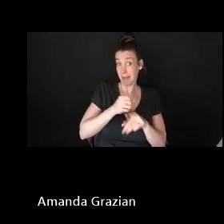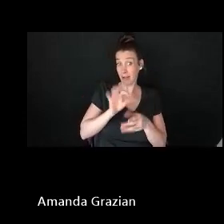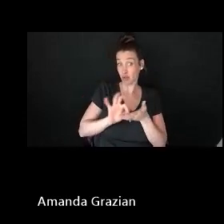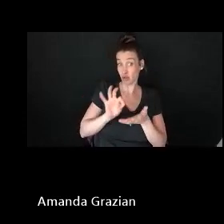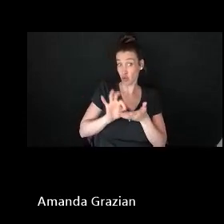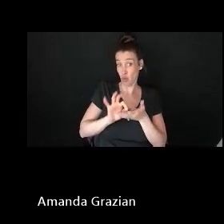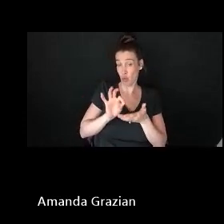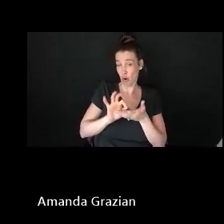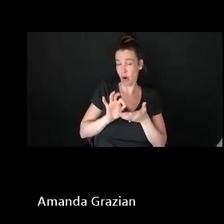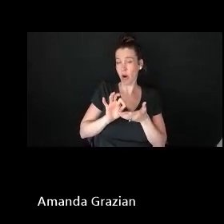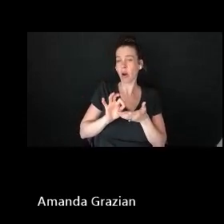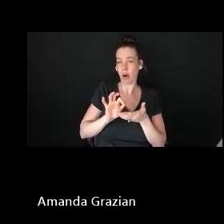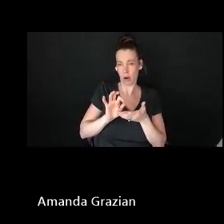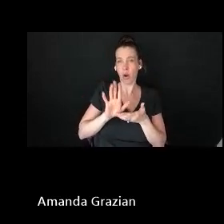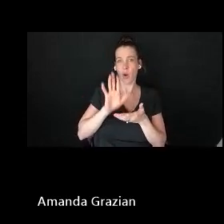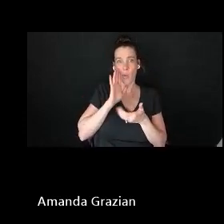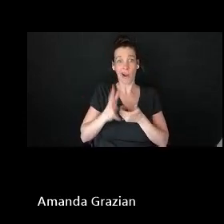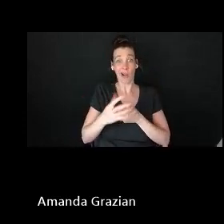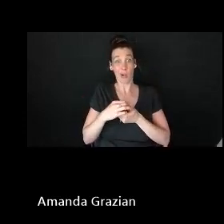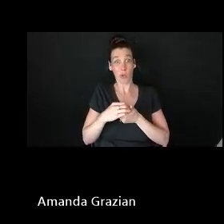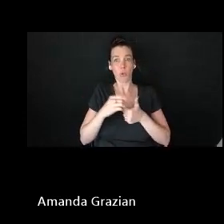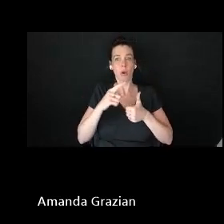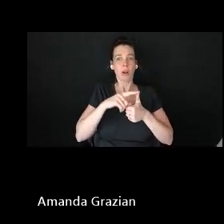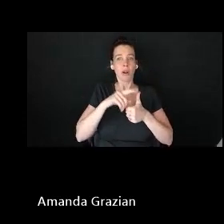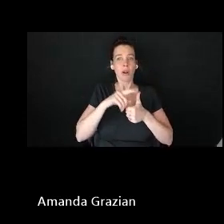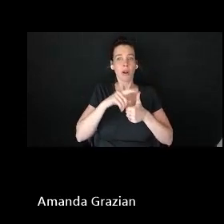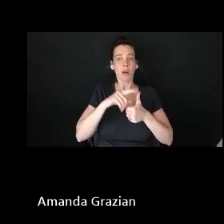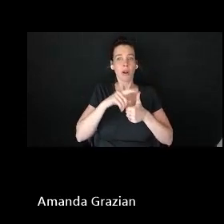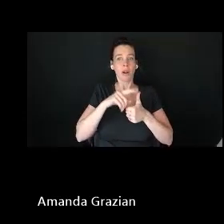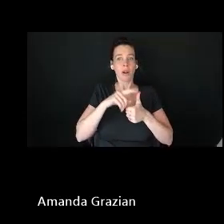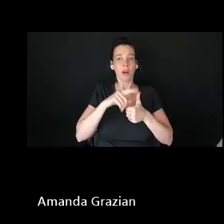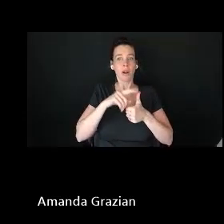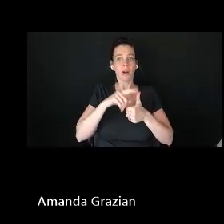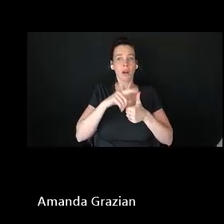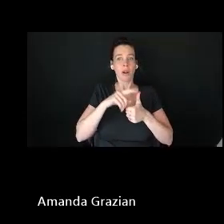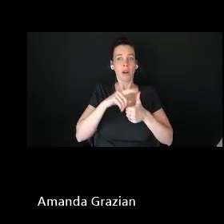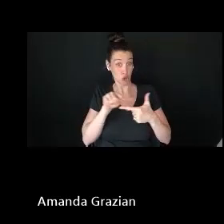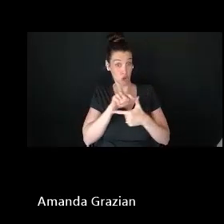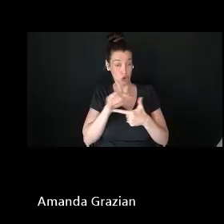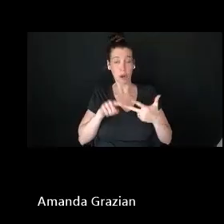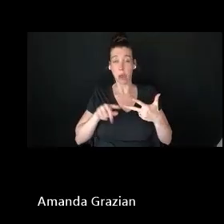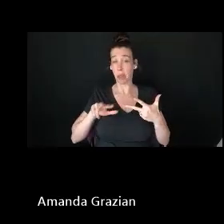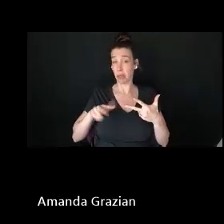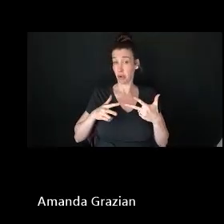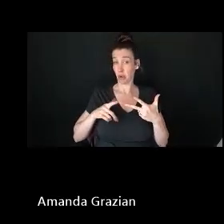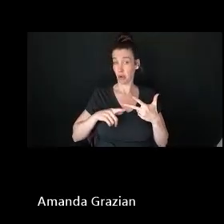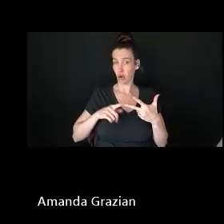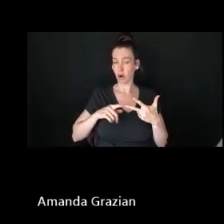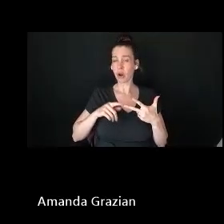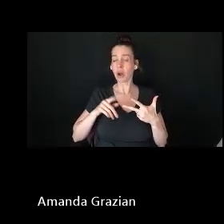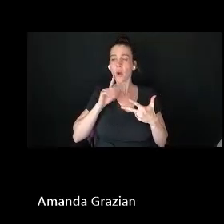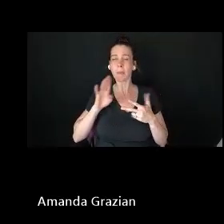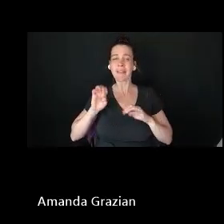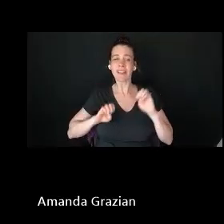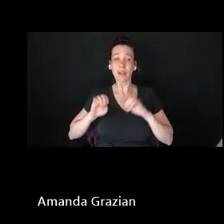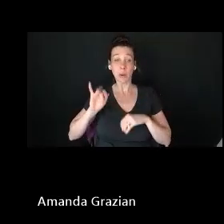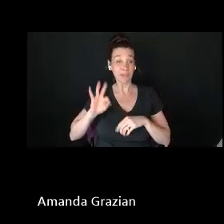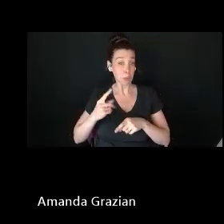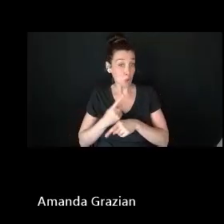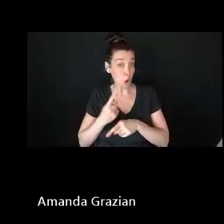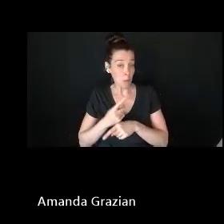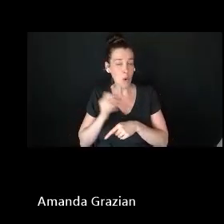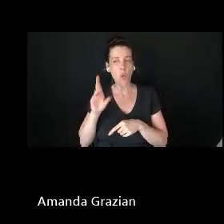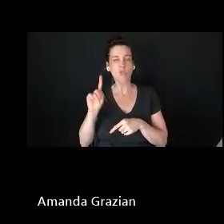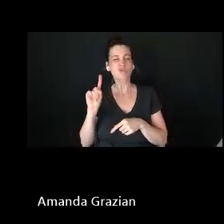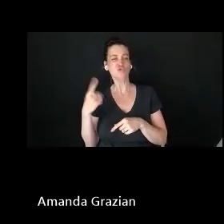scores from factor one and factor two. And factor three is evaluated as either appropriate or noted